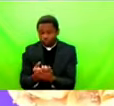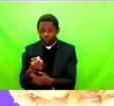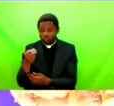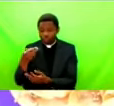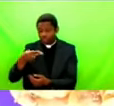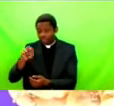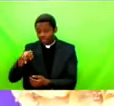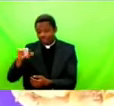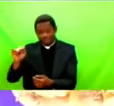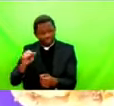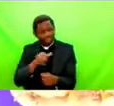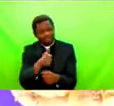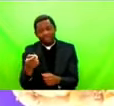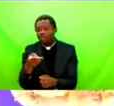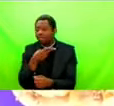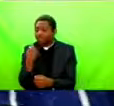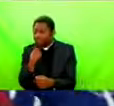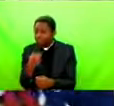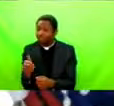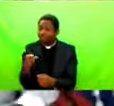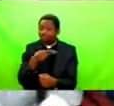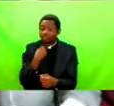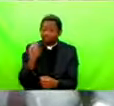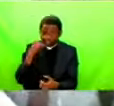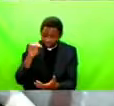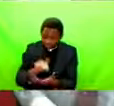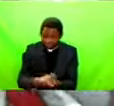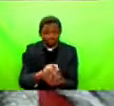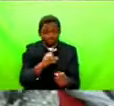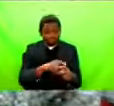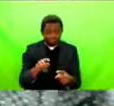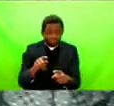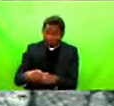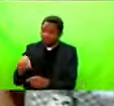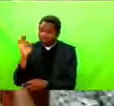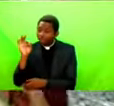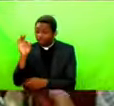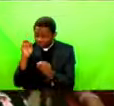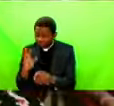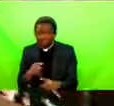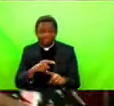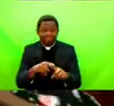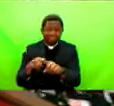other pastors, and as of my miss, as speakers and helpers in many of